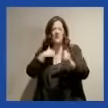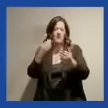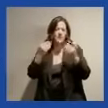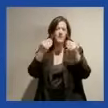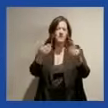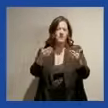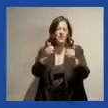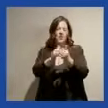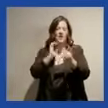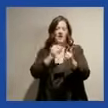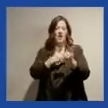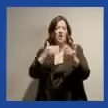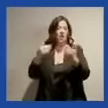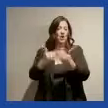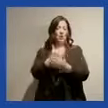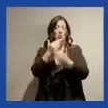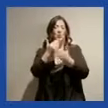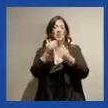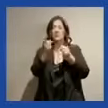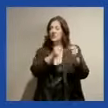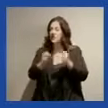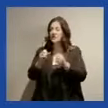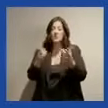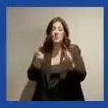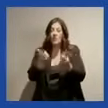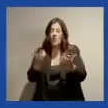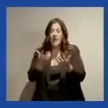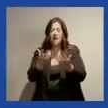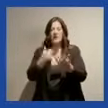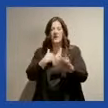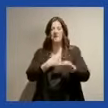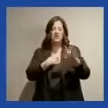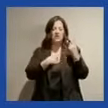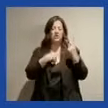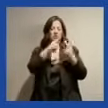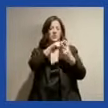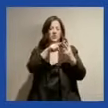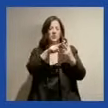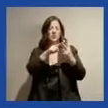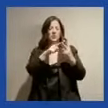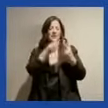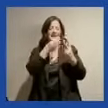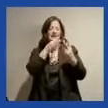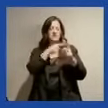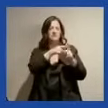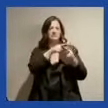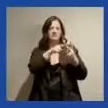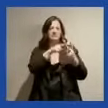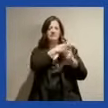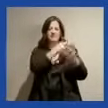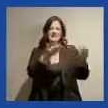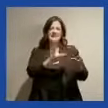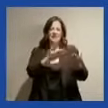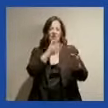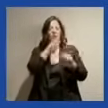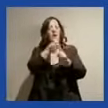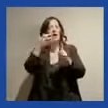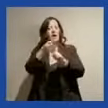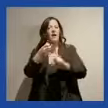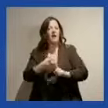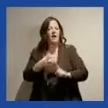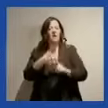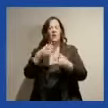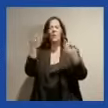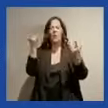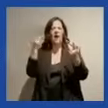this new strategy that our two experts here will discuss. And that's to address, again, this